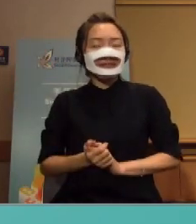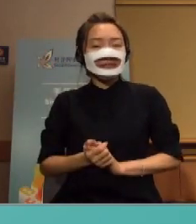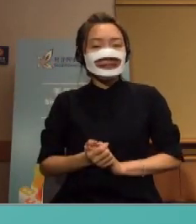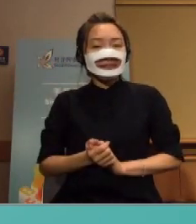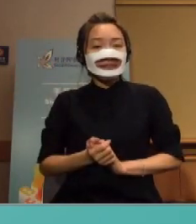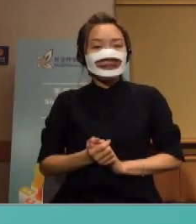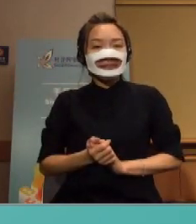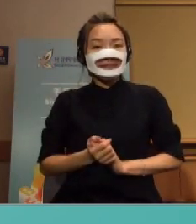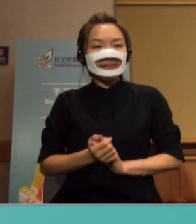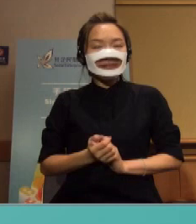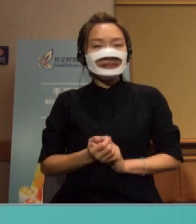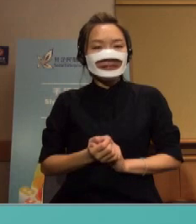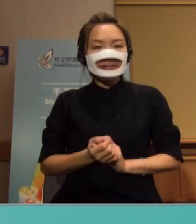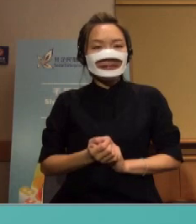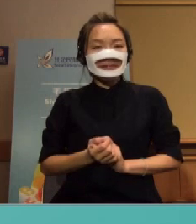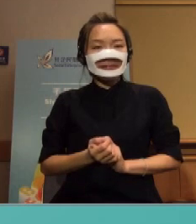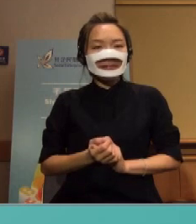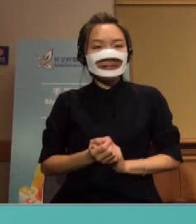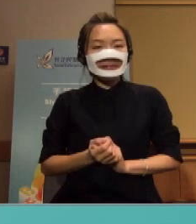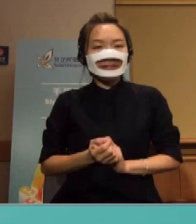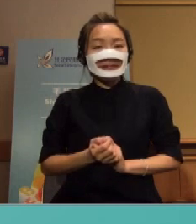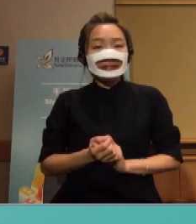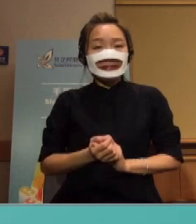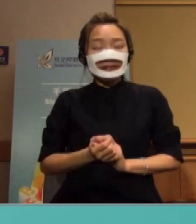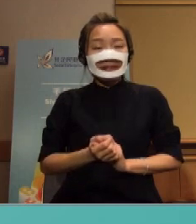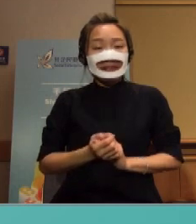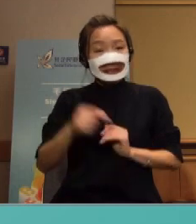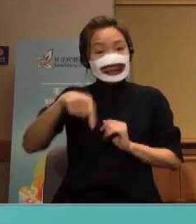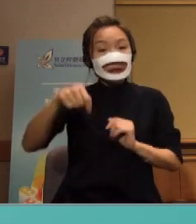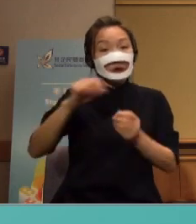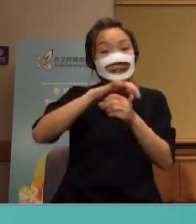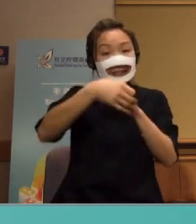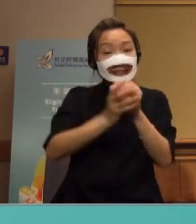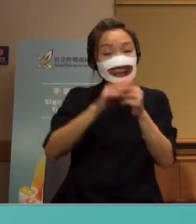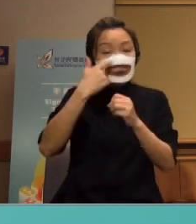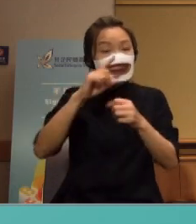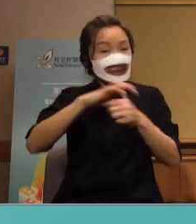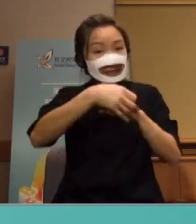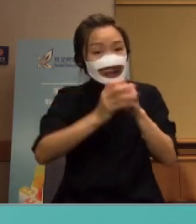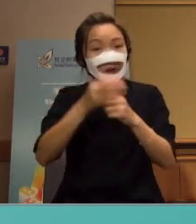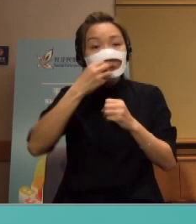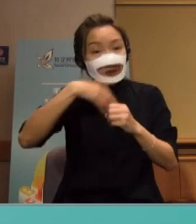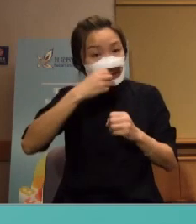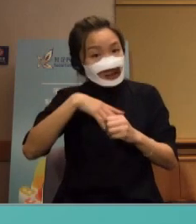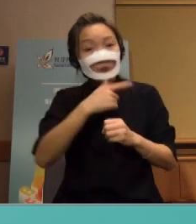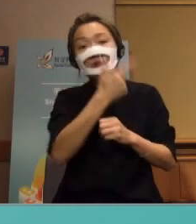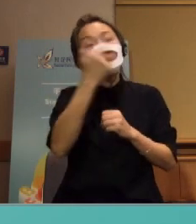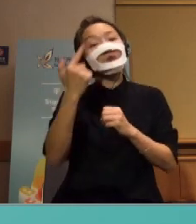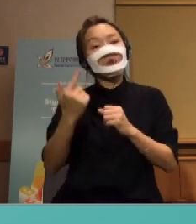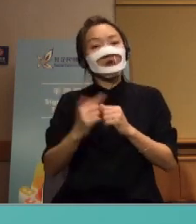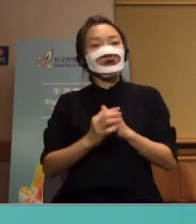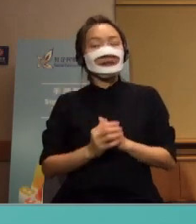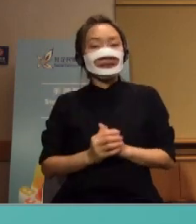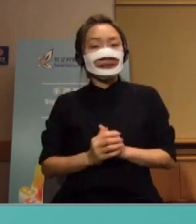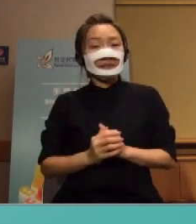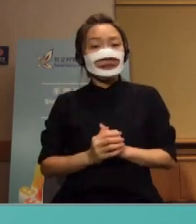time. I bought Bitcoin in 2014, so I've watched this sort of crypto industry evolve over the last 7-8 years, is actually to create a concept similar to